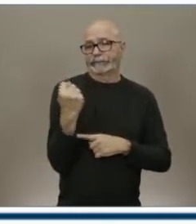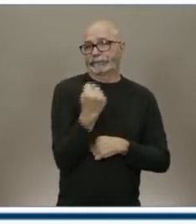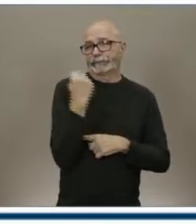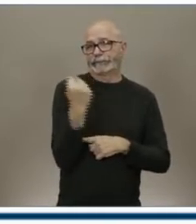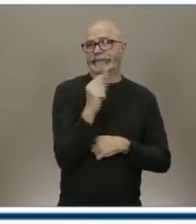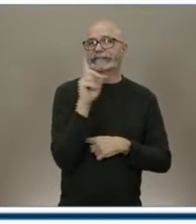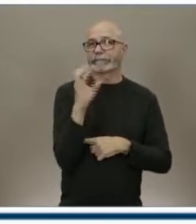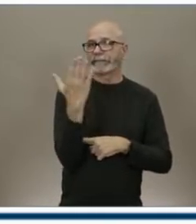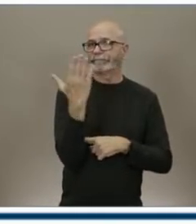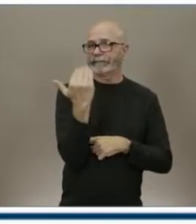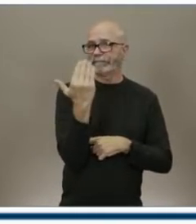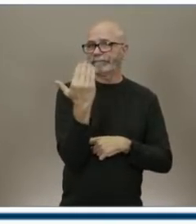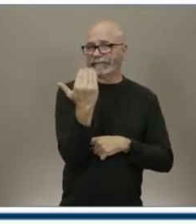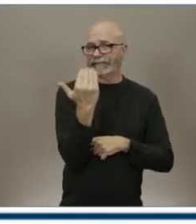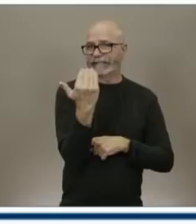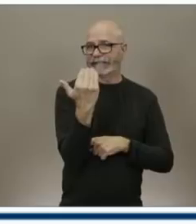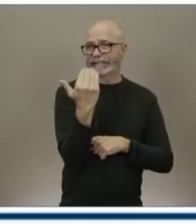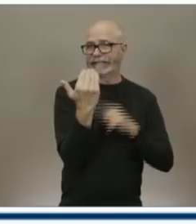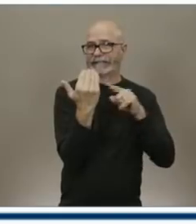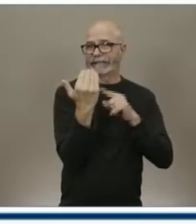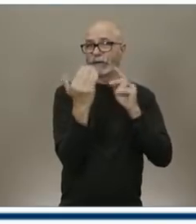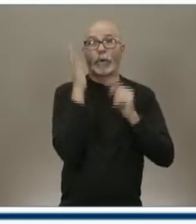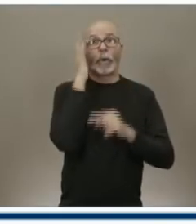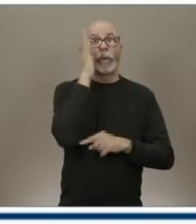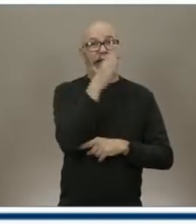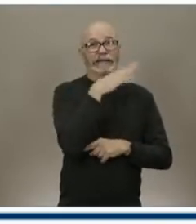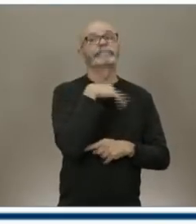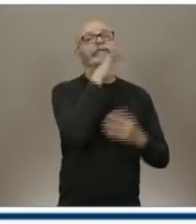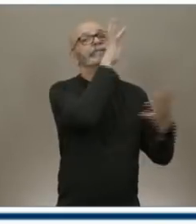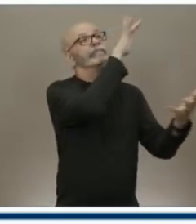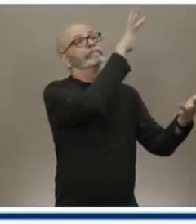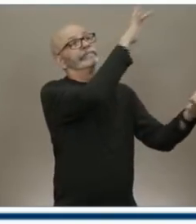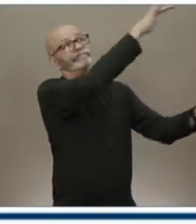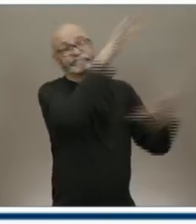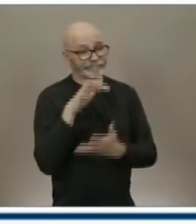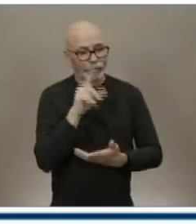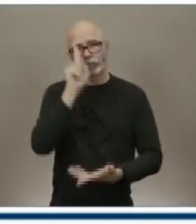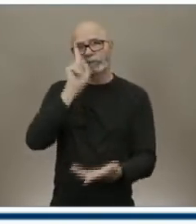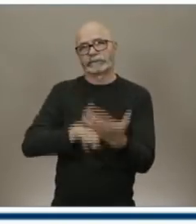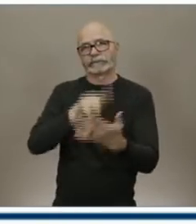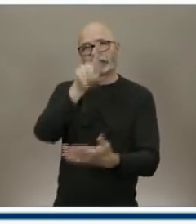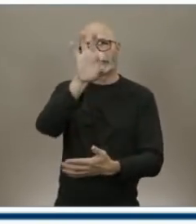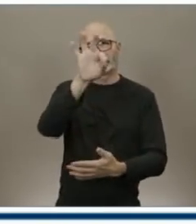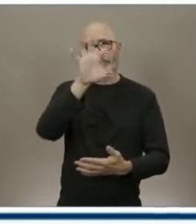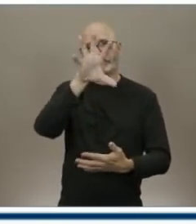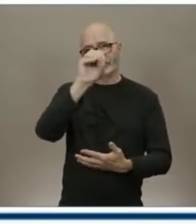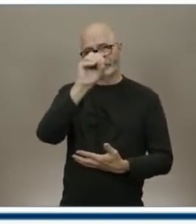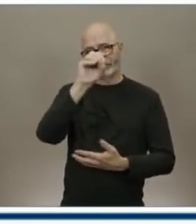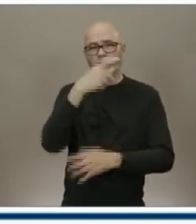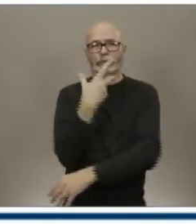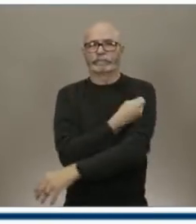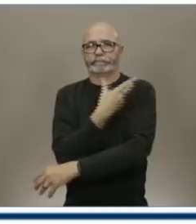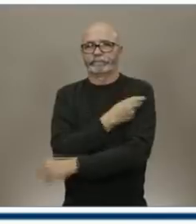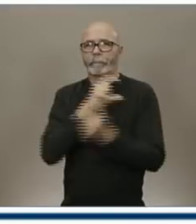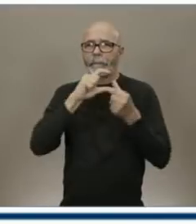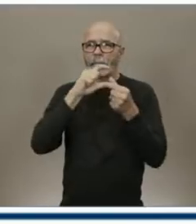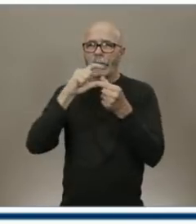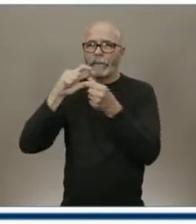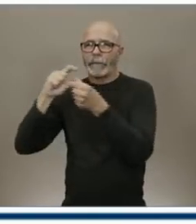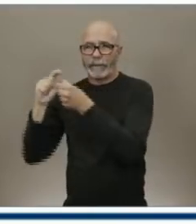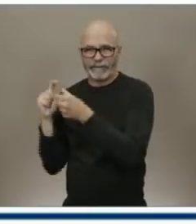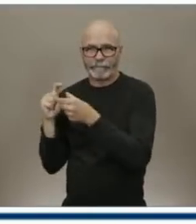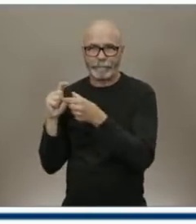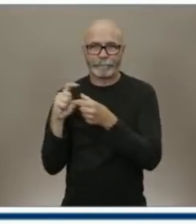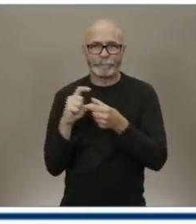15th, we are slated to receive 1,950 doses of vaccine, and then we expect to receive